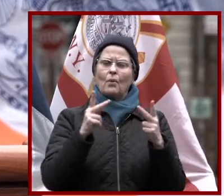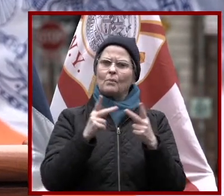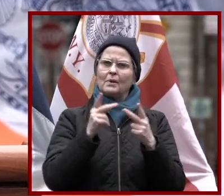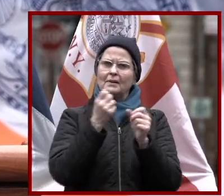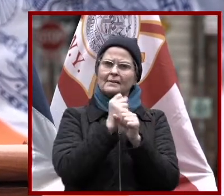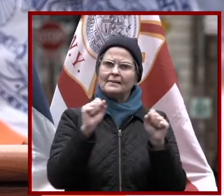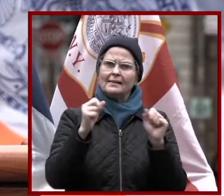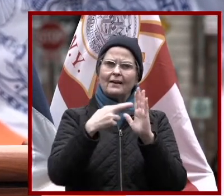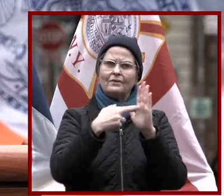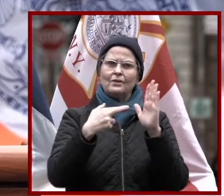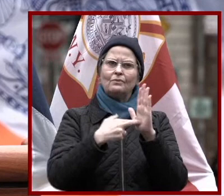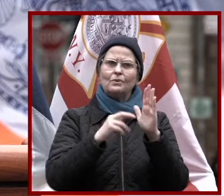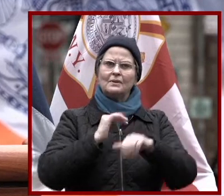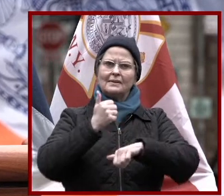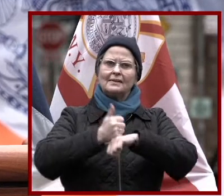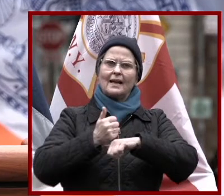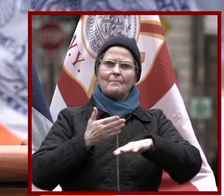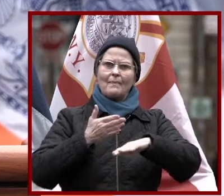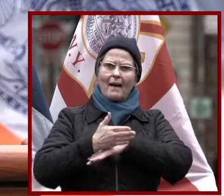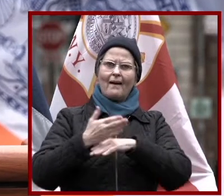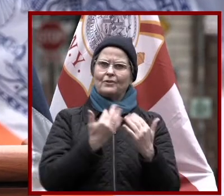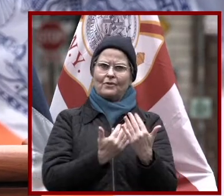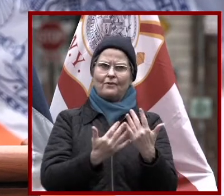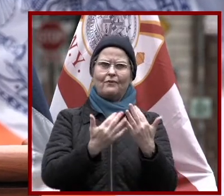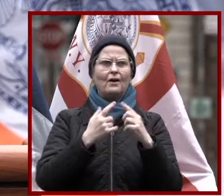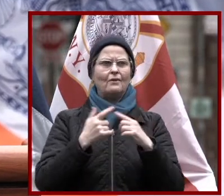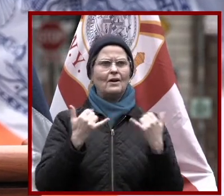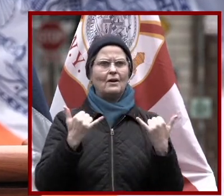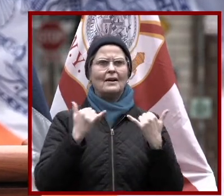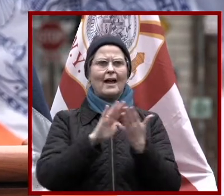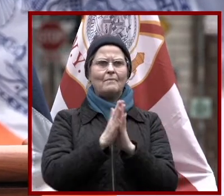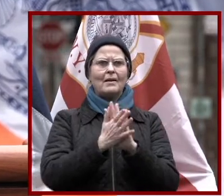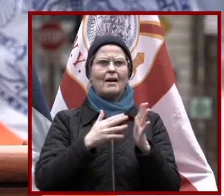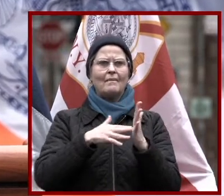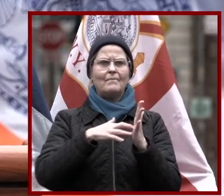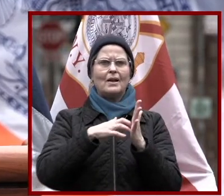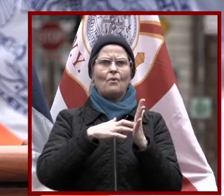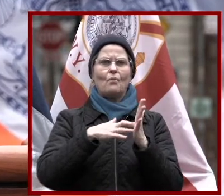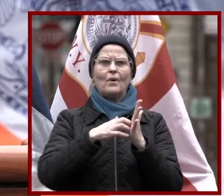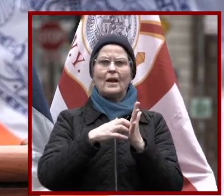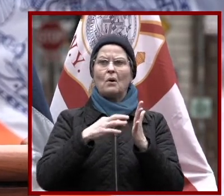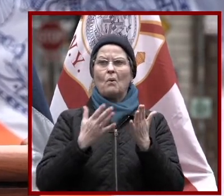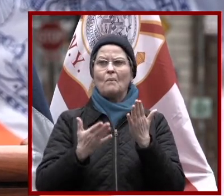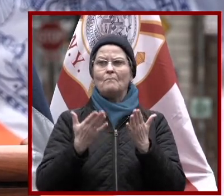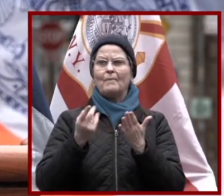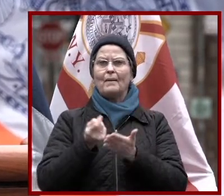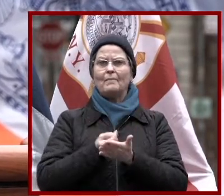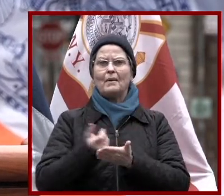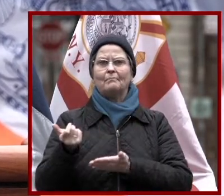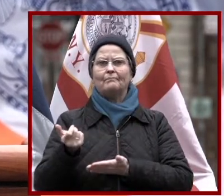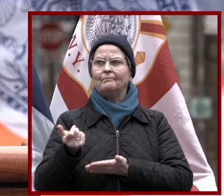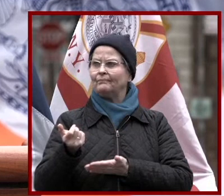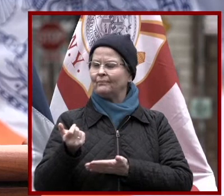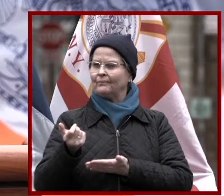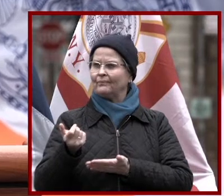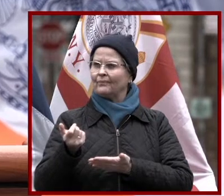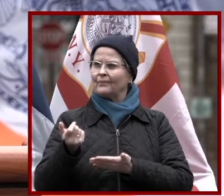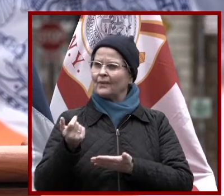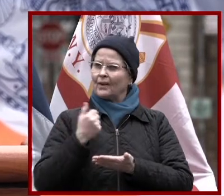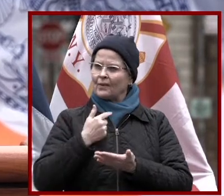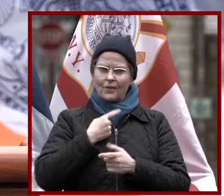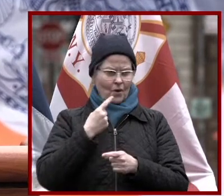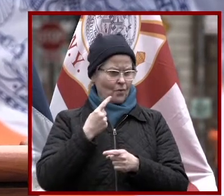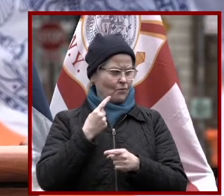after 1911 fire are now weakened or in jeopardy of elimination. The right to collectively